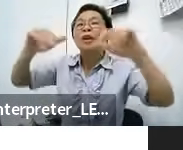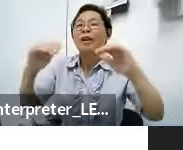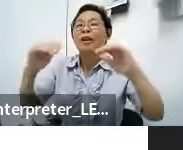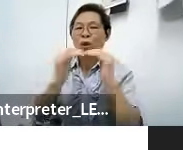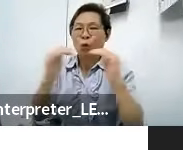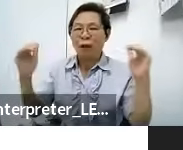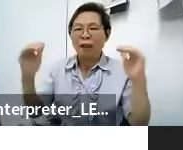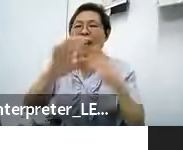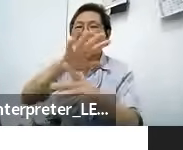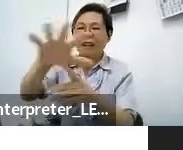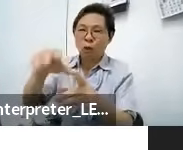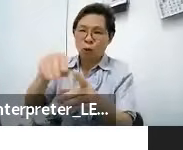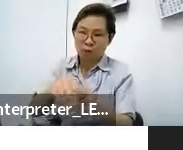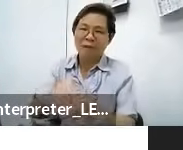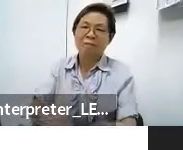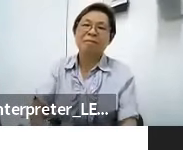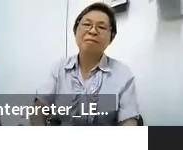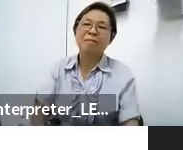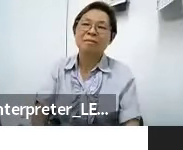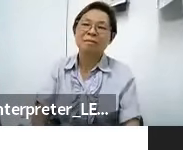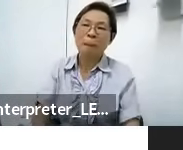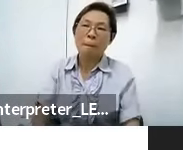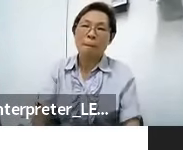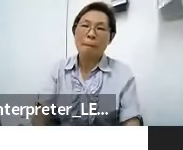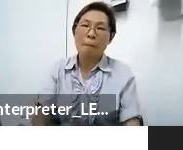inclusion in education. Next.